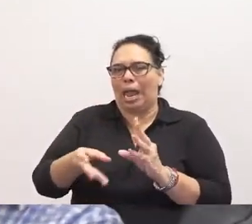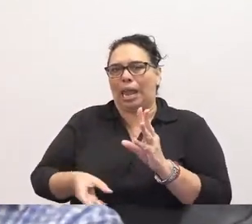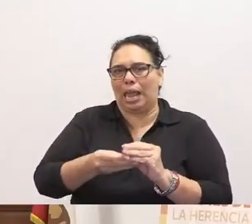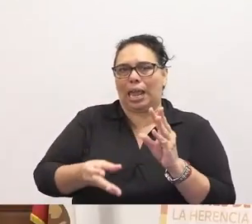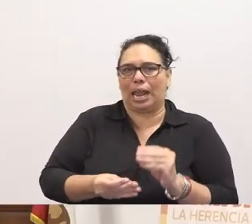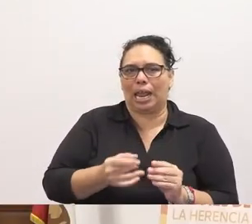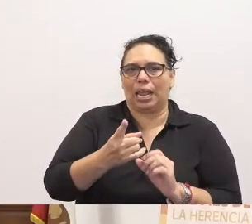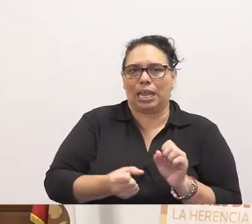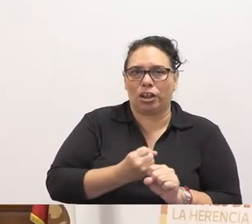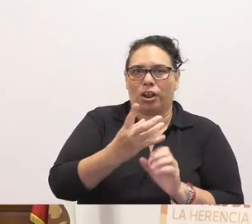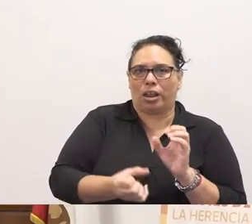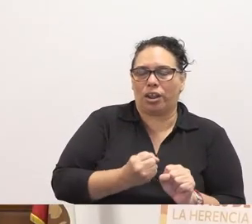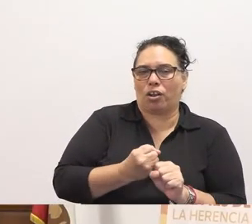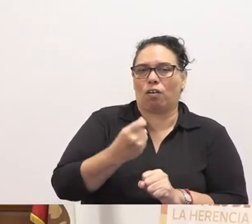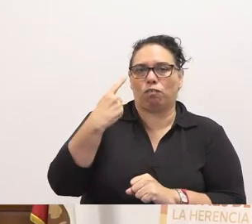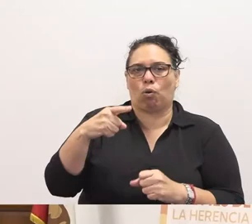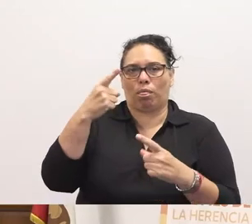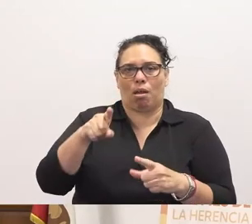Thank you.